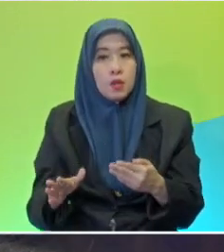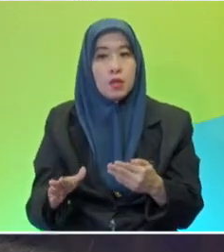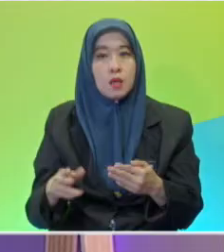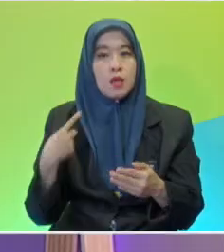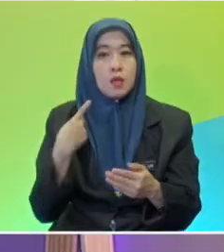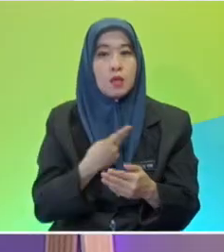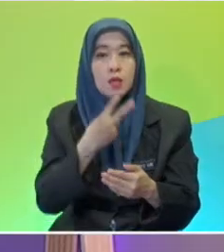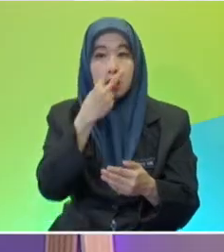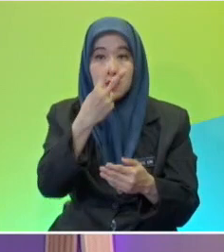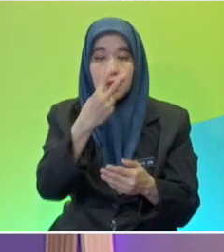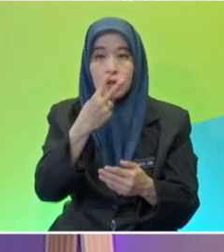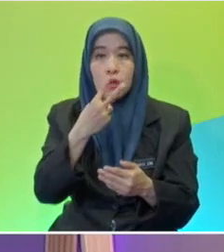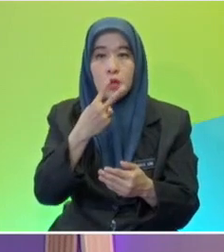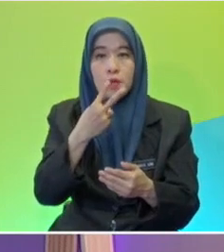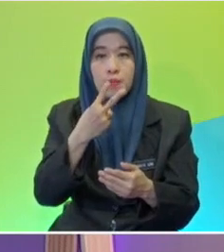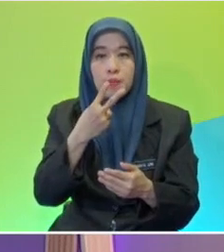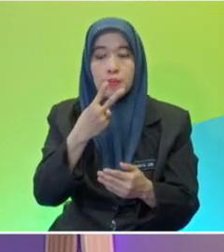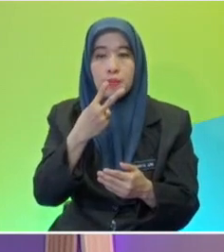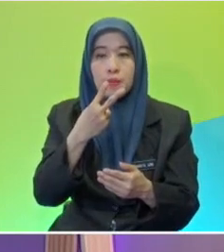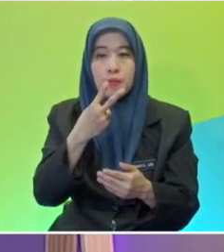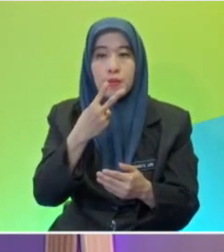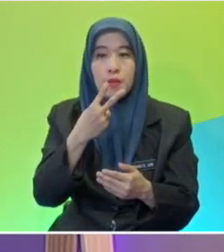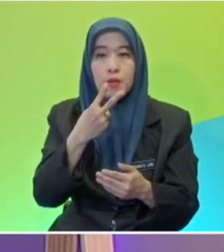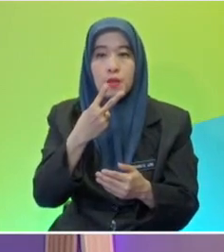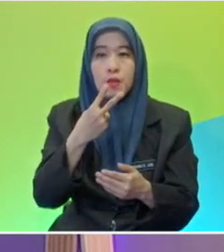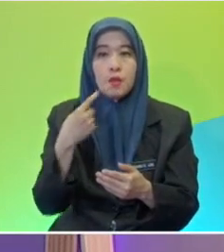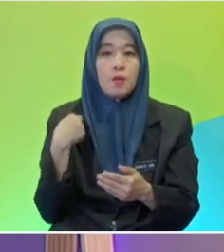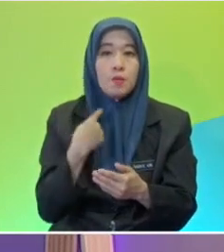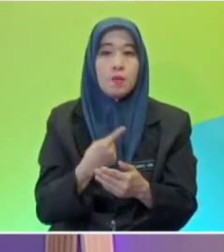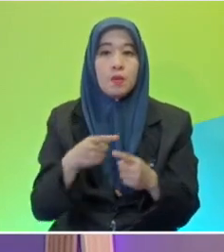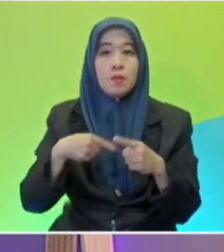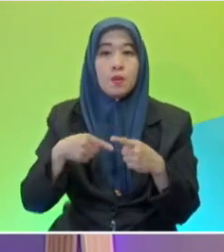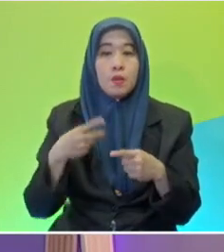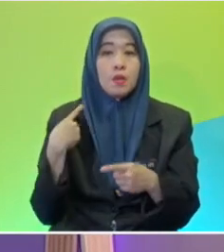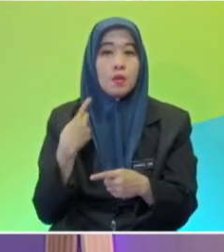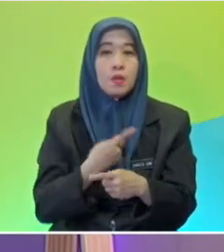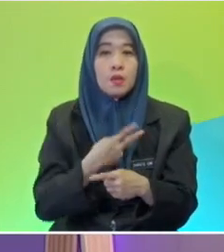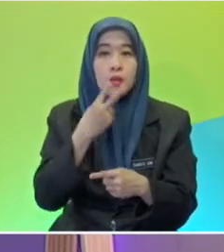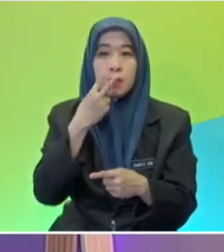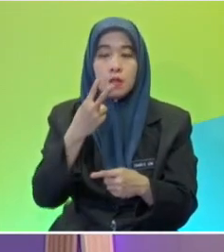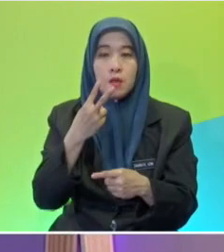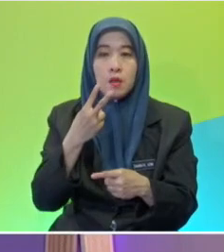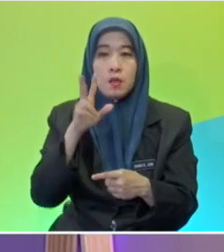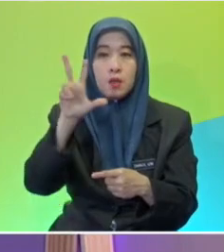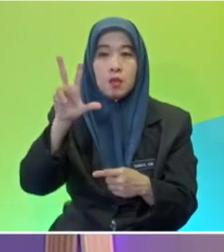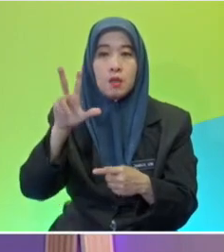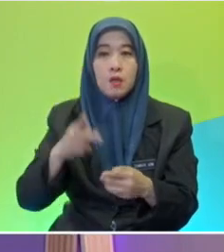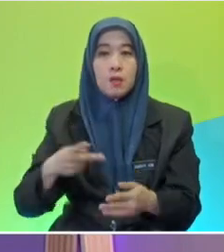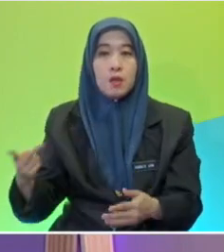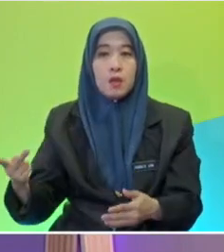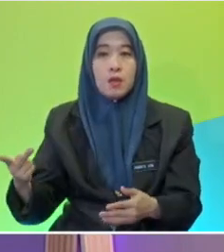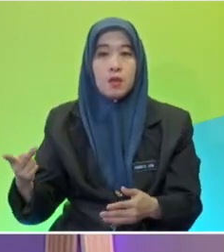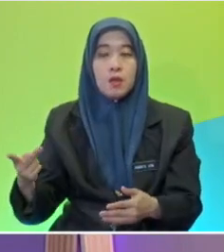to see about the. Okay, when we see quiz, just now I said 3 things, right?